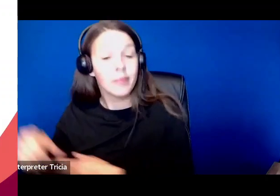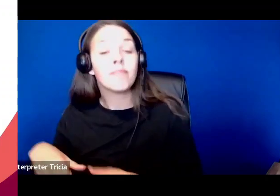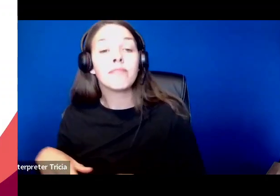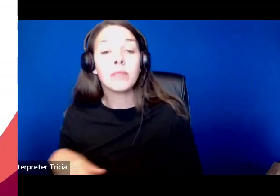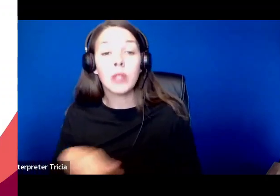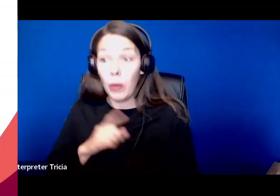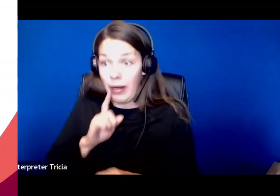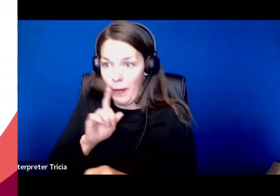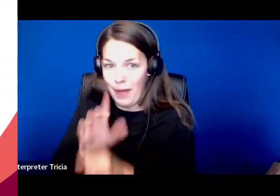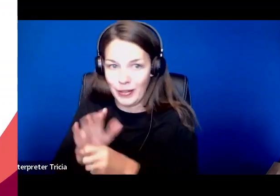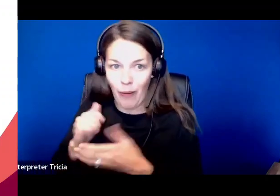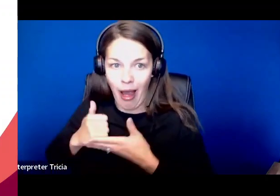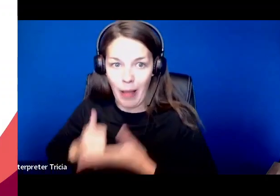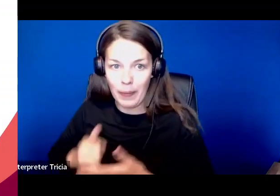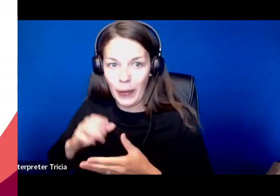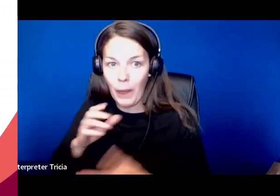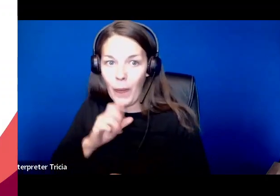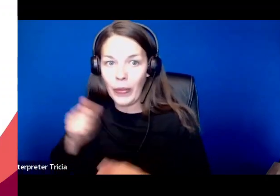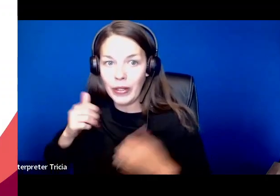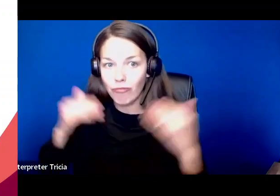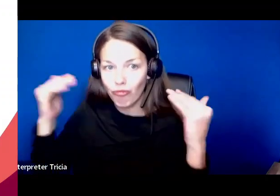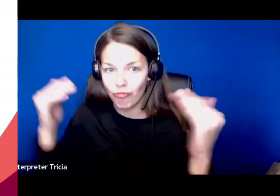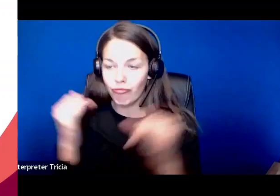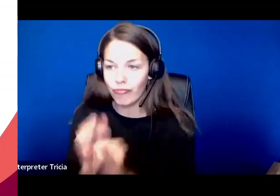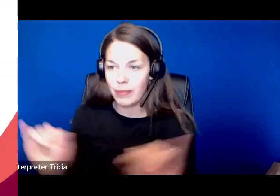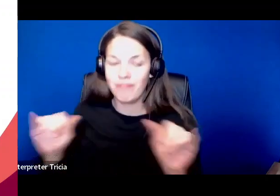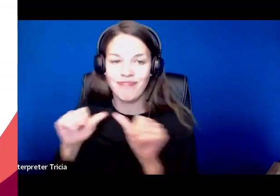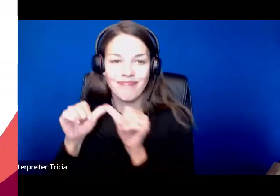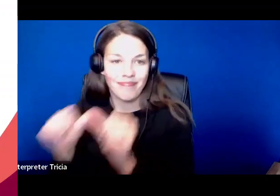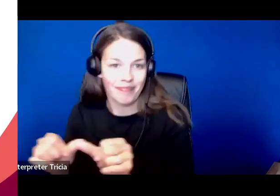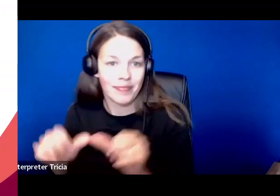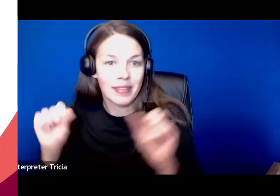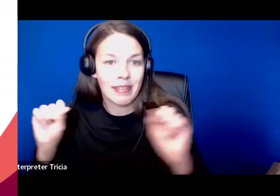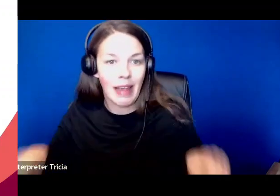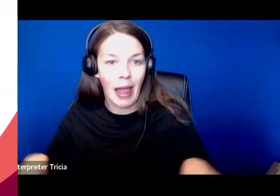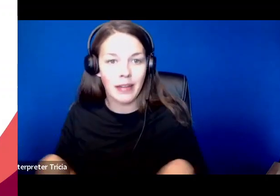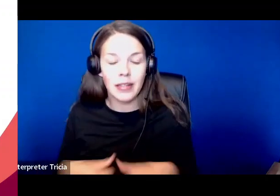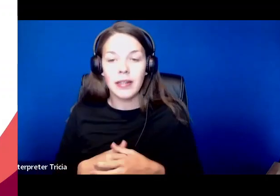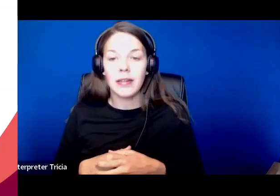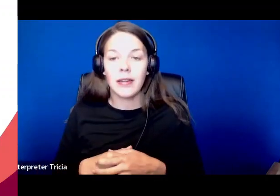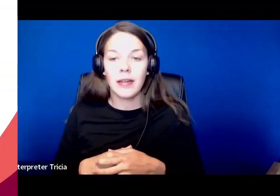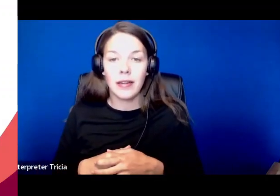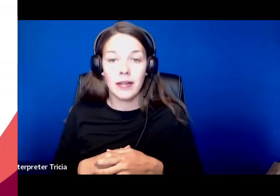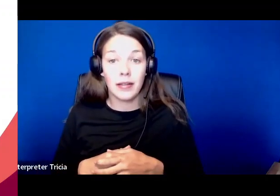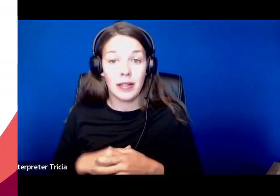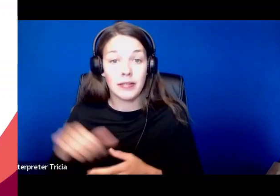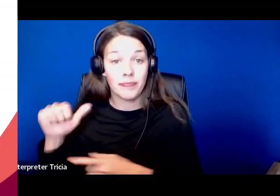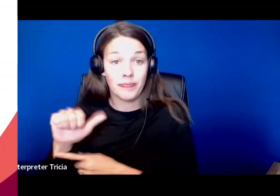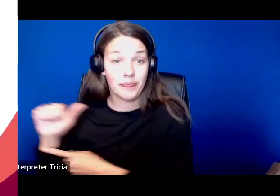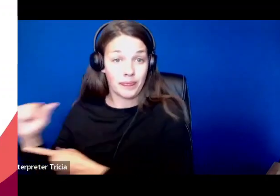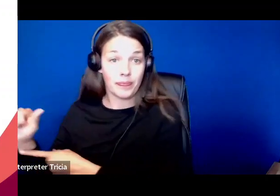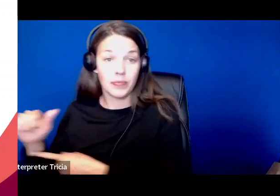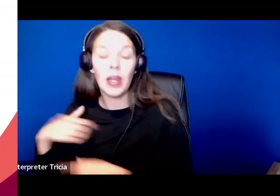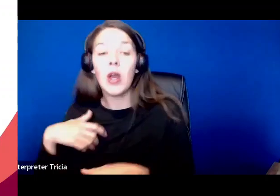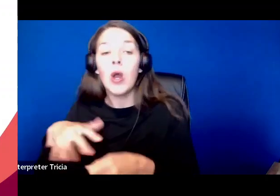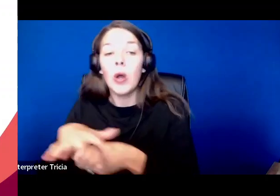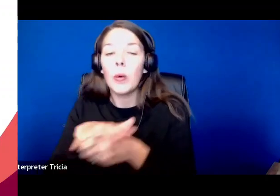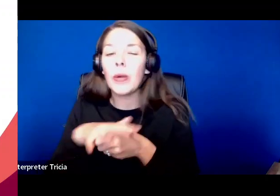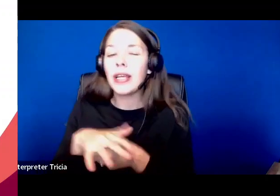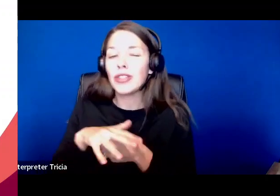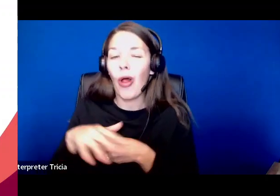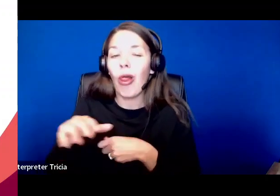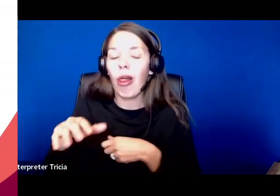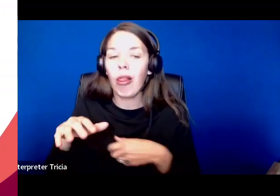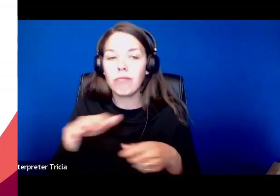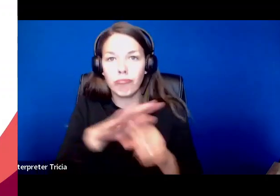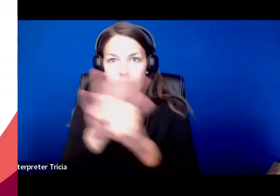helping older adults maintain their highest level of independence. Area agencies on aging are regional organizations that provide services, supports,